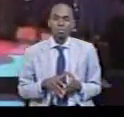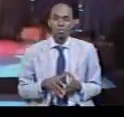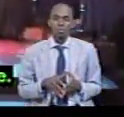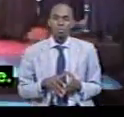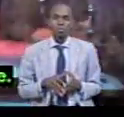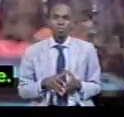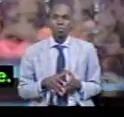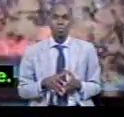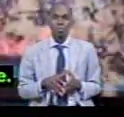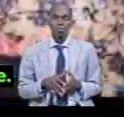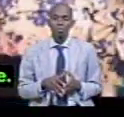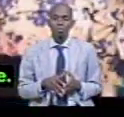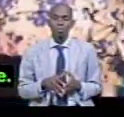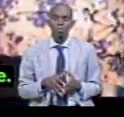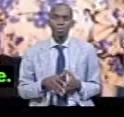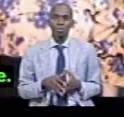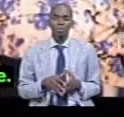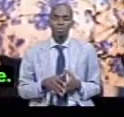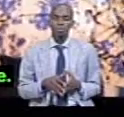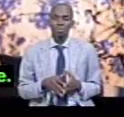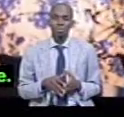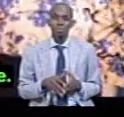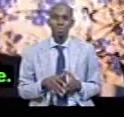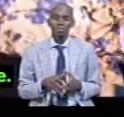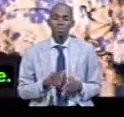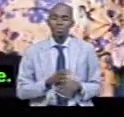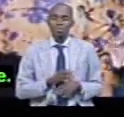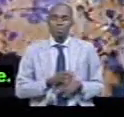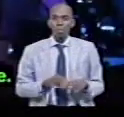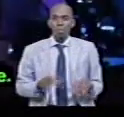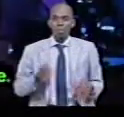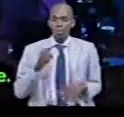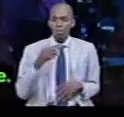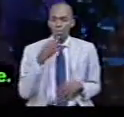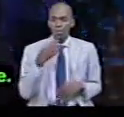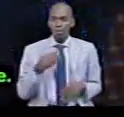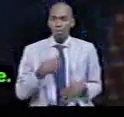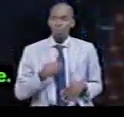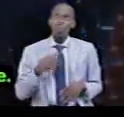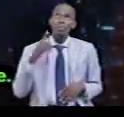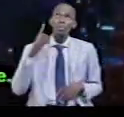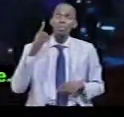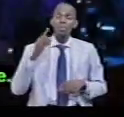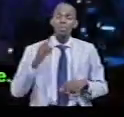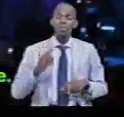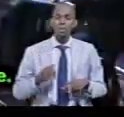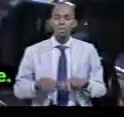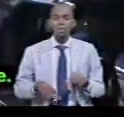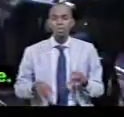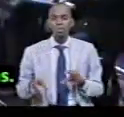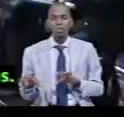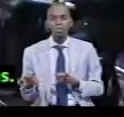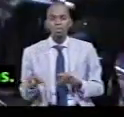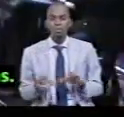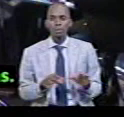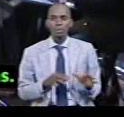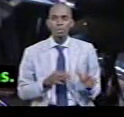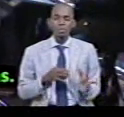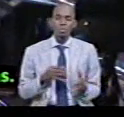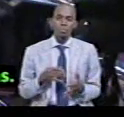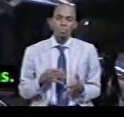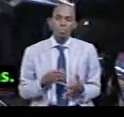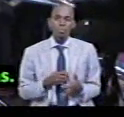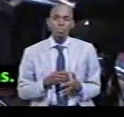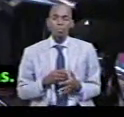the streets. Don't you tell me he can't do it. Don't you tell me he can't do it. We'll see